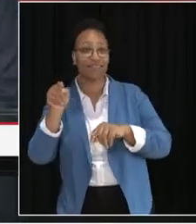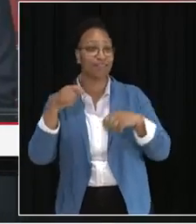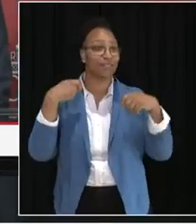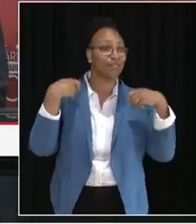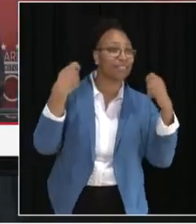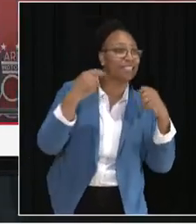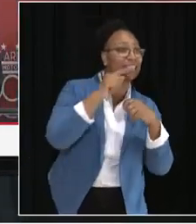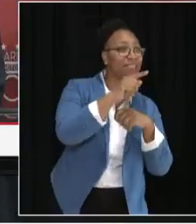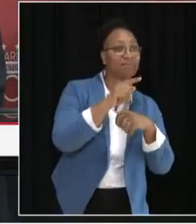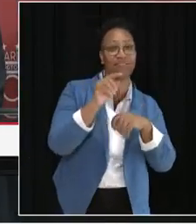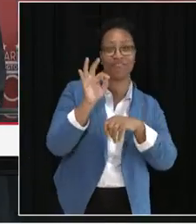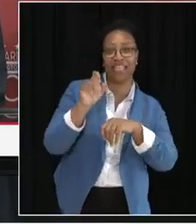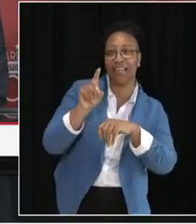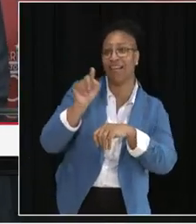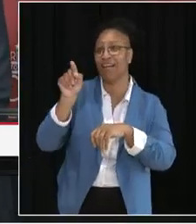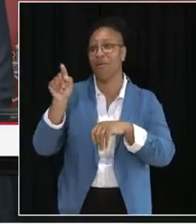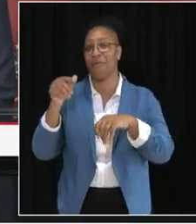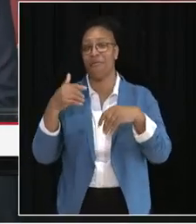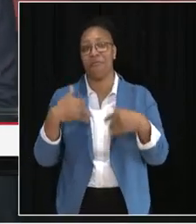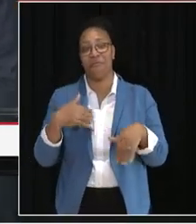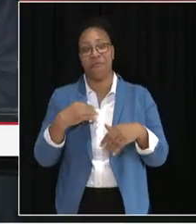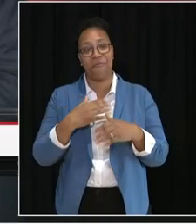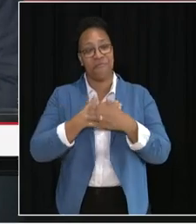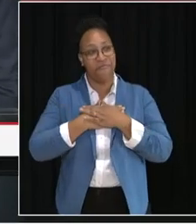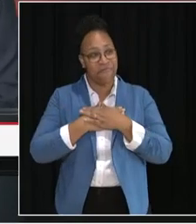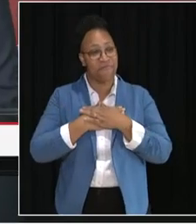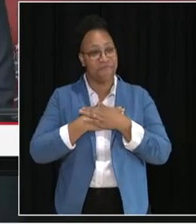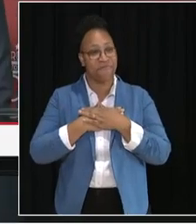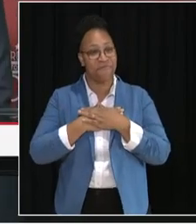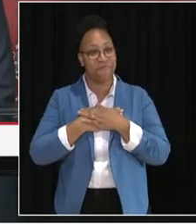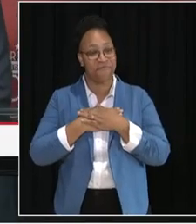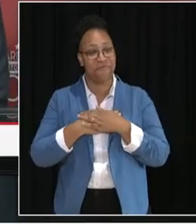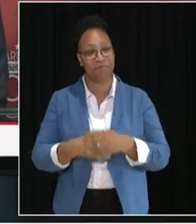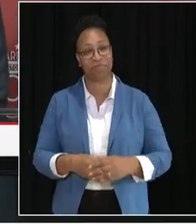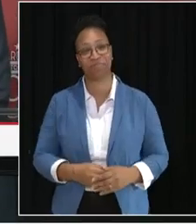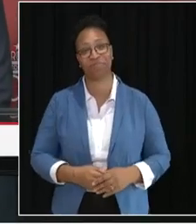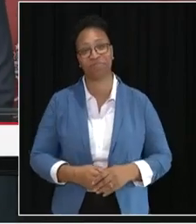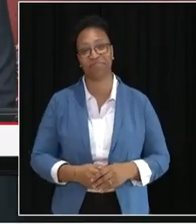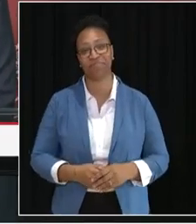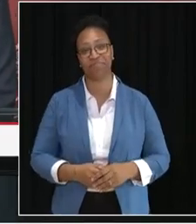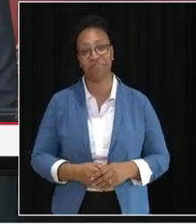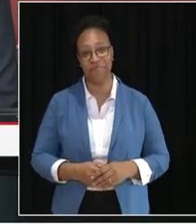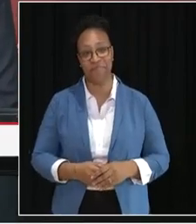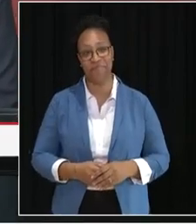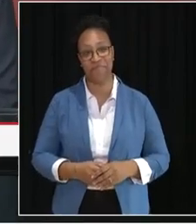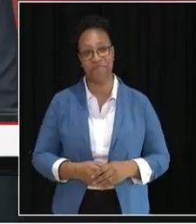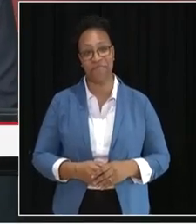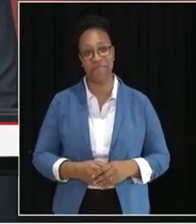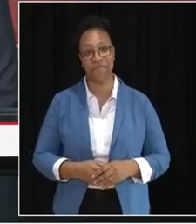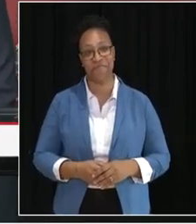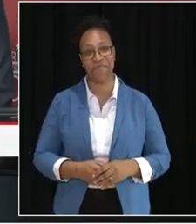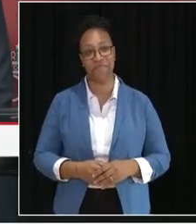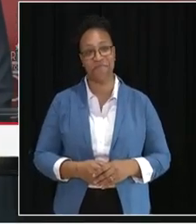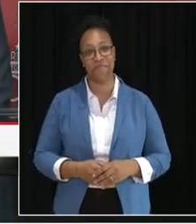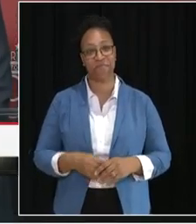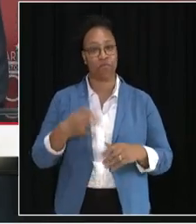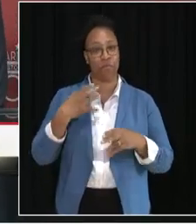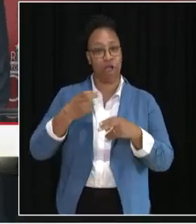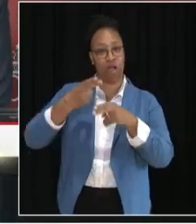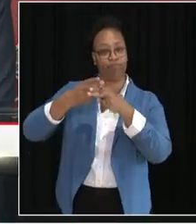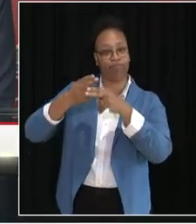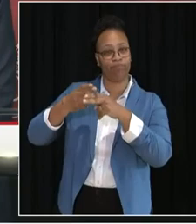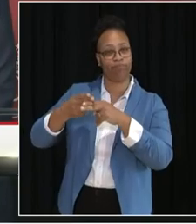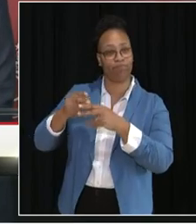Now, before we bring up our mayor, before we bring up our councilman to speak, it's my honor to introduce Bard